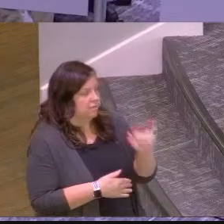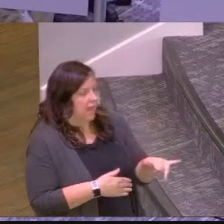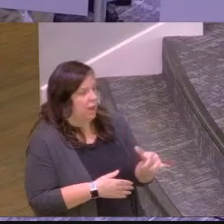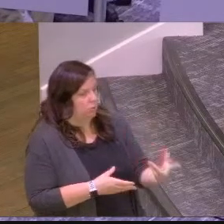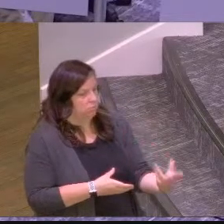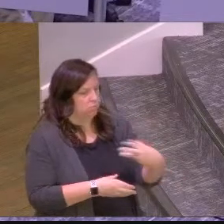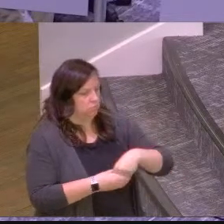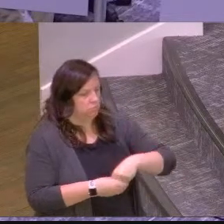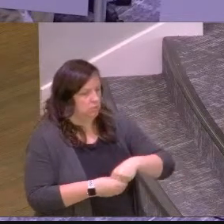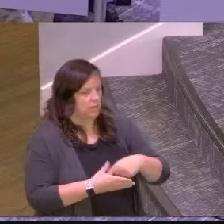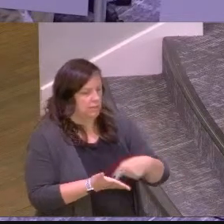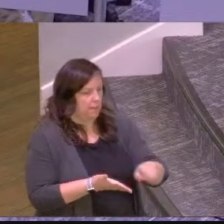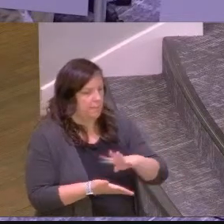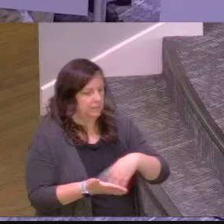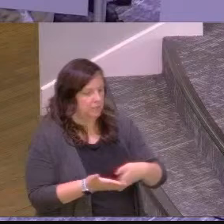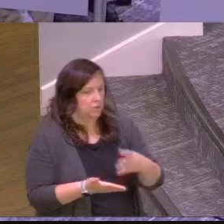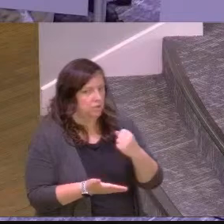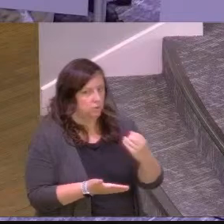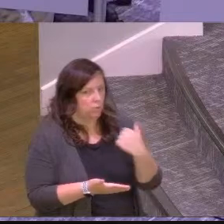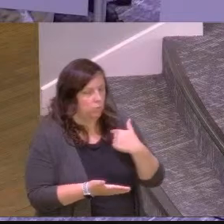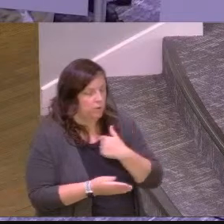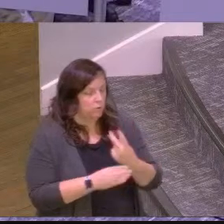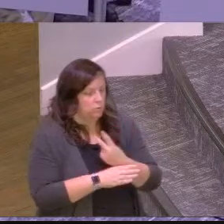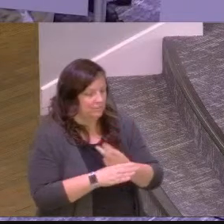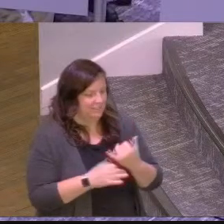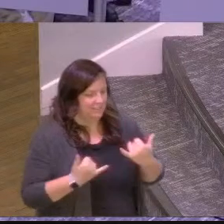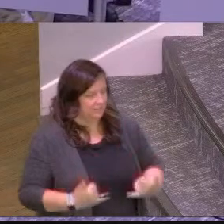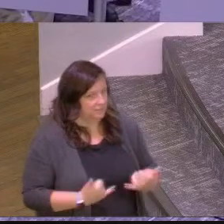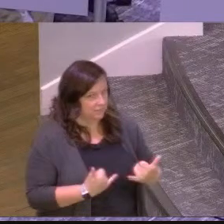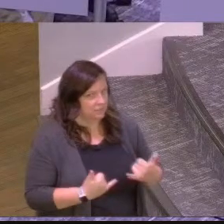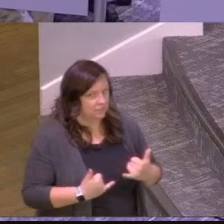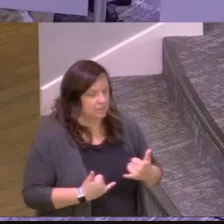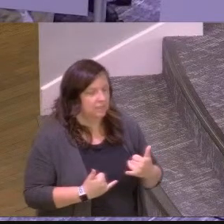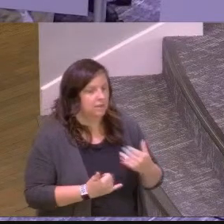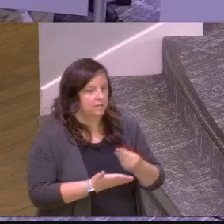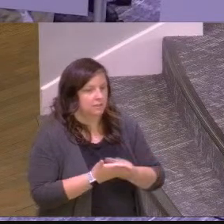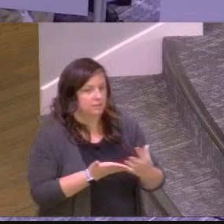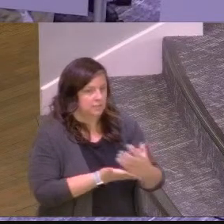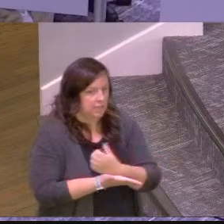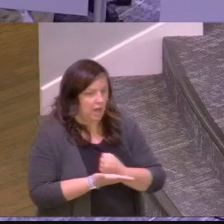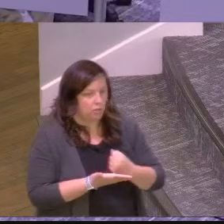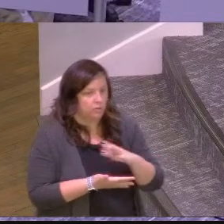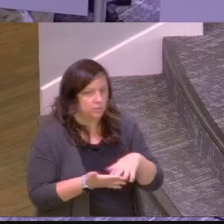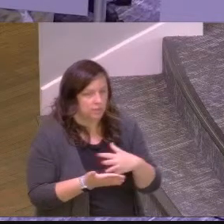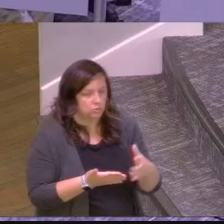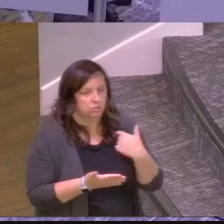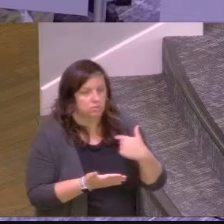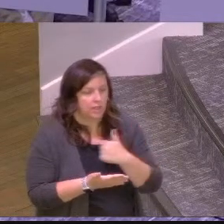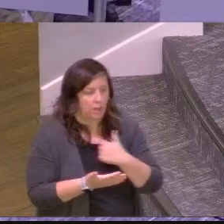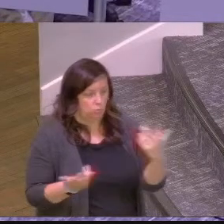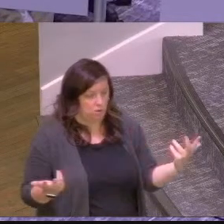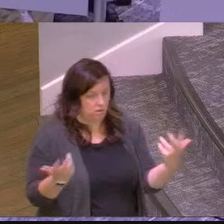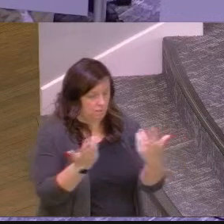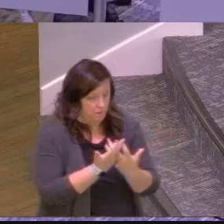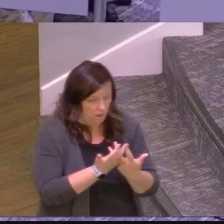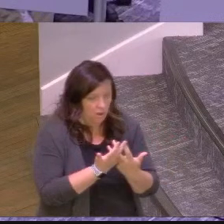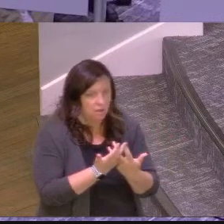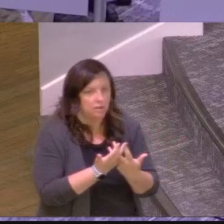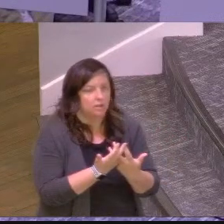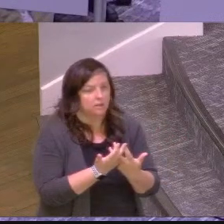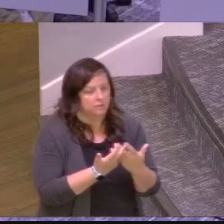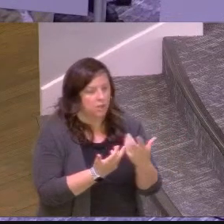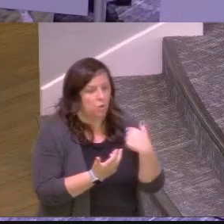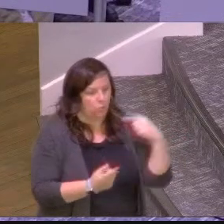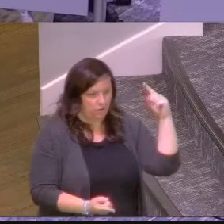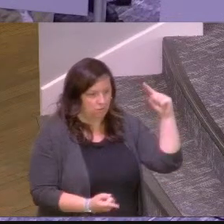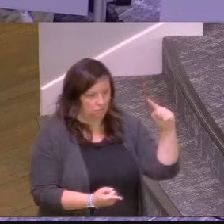existing salary schedules, we combined them. I guess we reduced them, so we took like almost every third one. Then